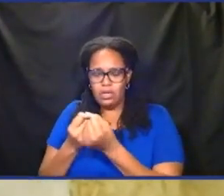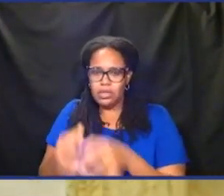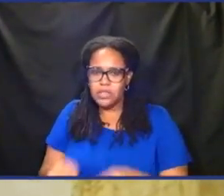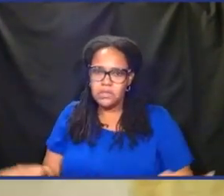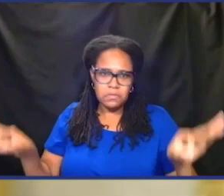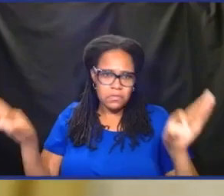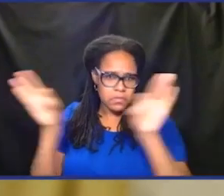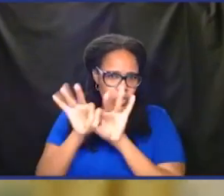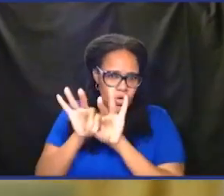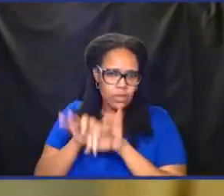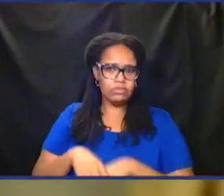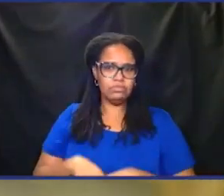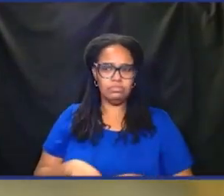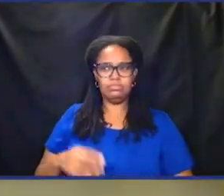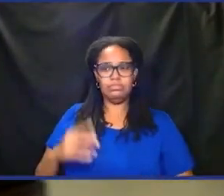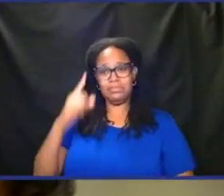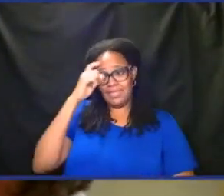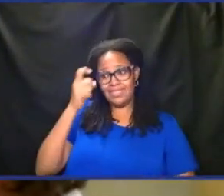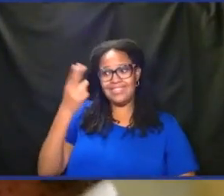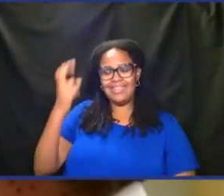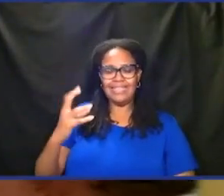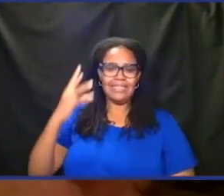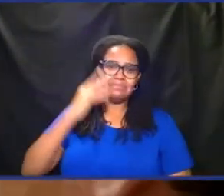He lives it every day.